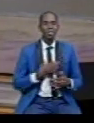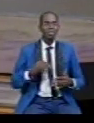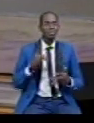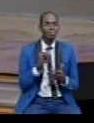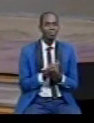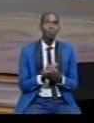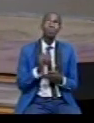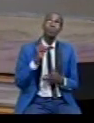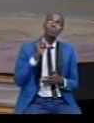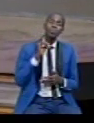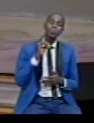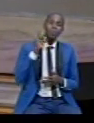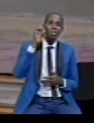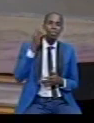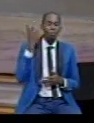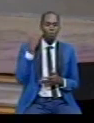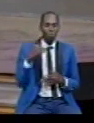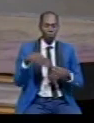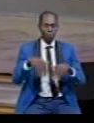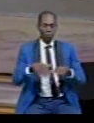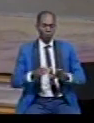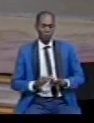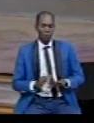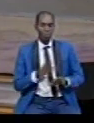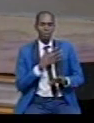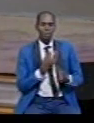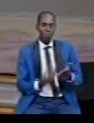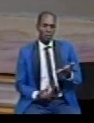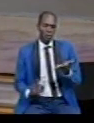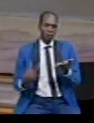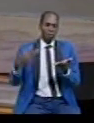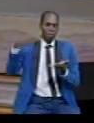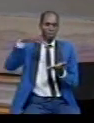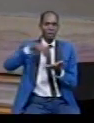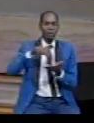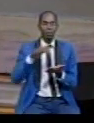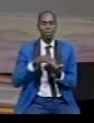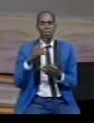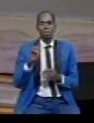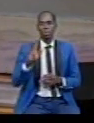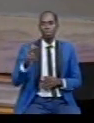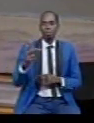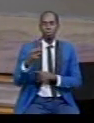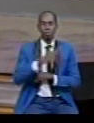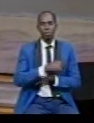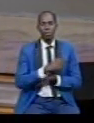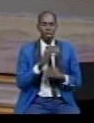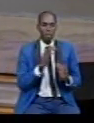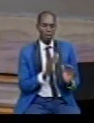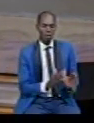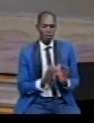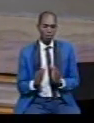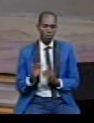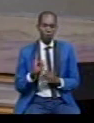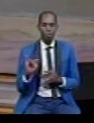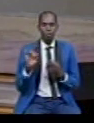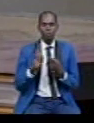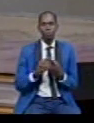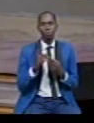was buried, and that he rose again the third day according to the